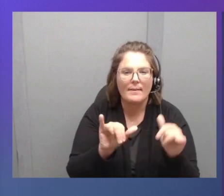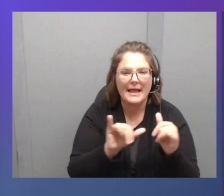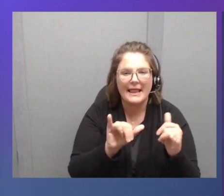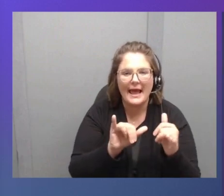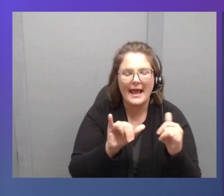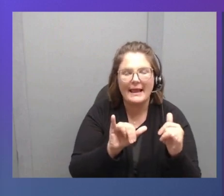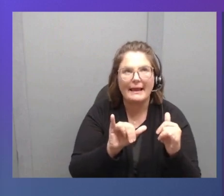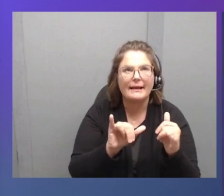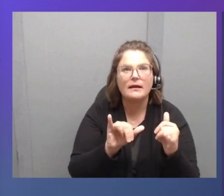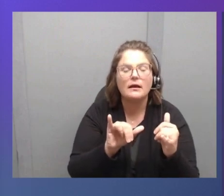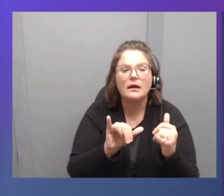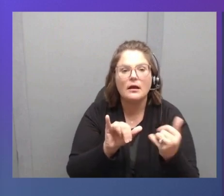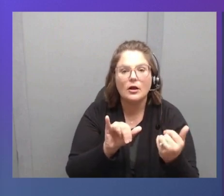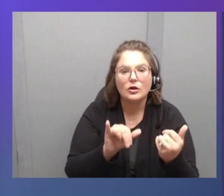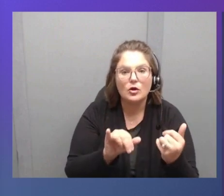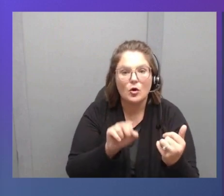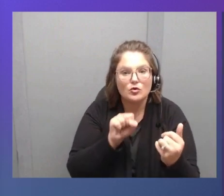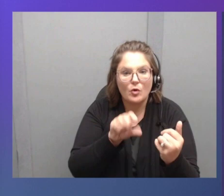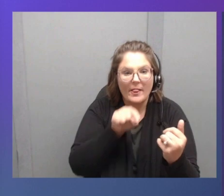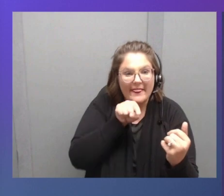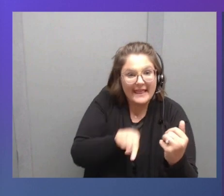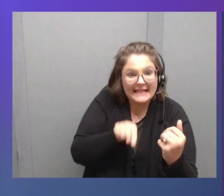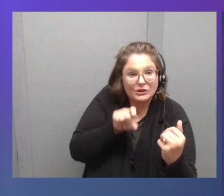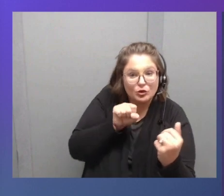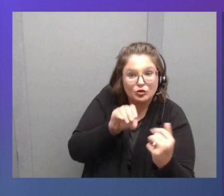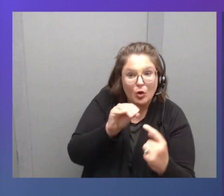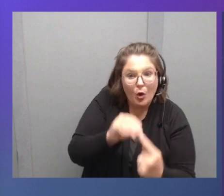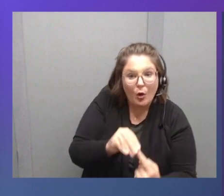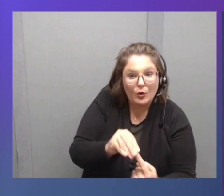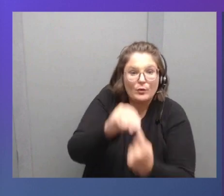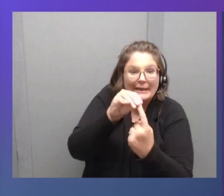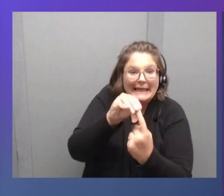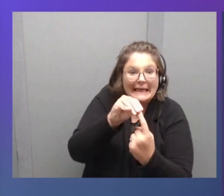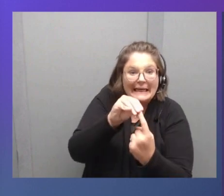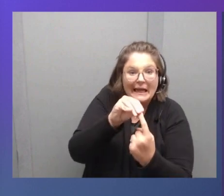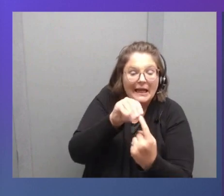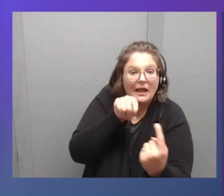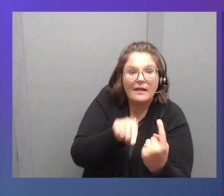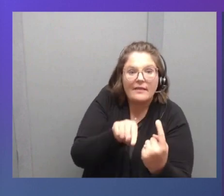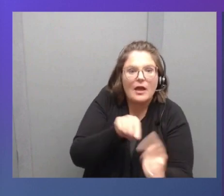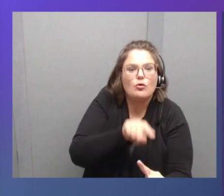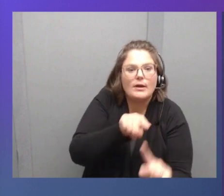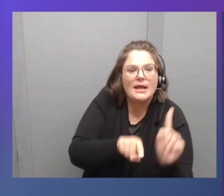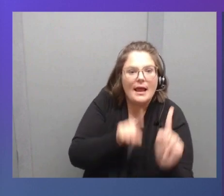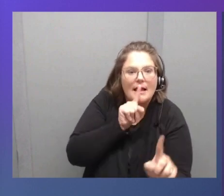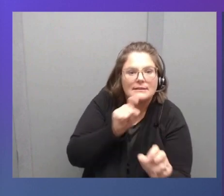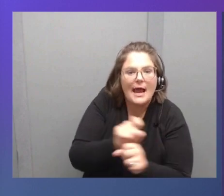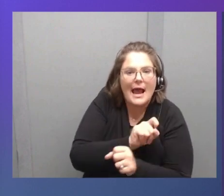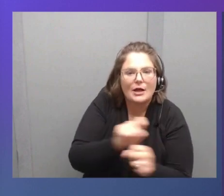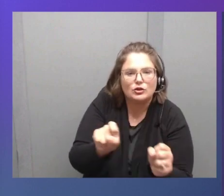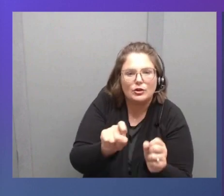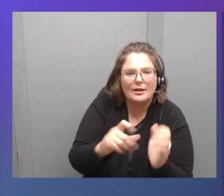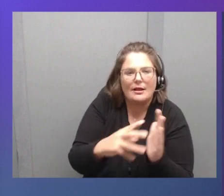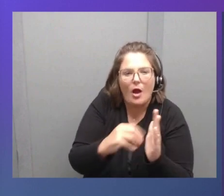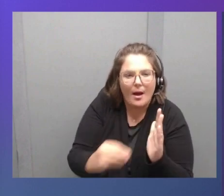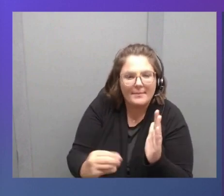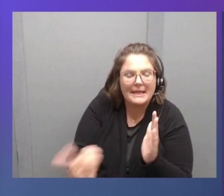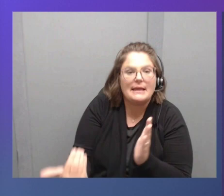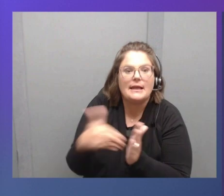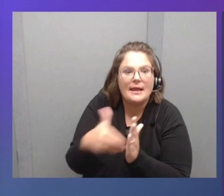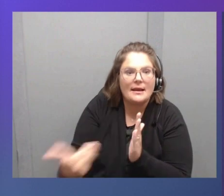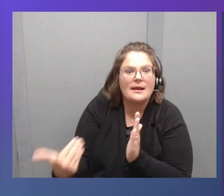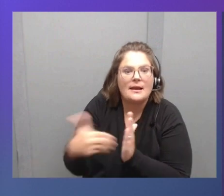platypus, where it's so unique that you're unable to like actually replicate it and do it again and do it again?